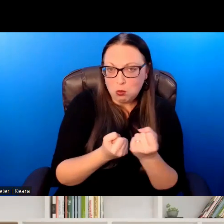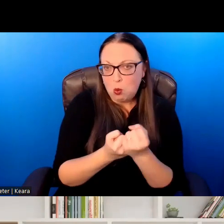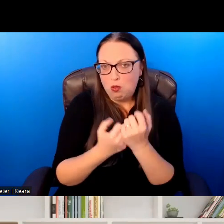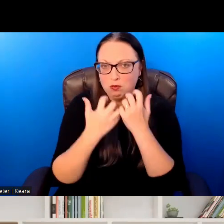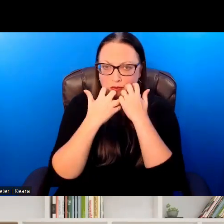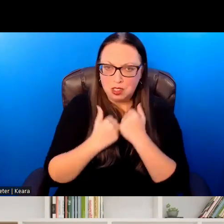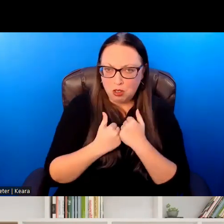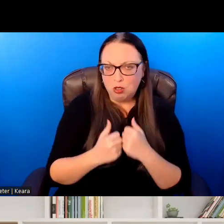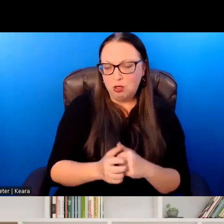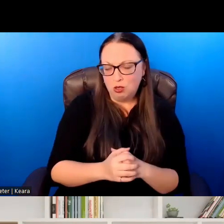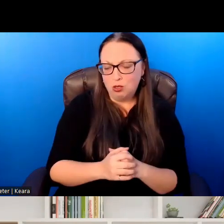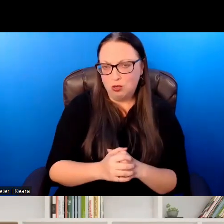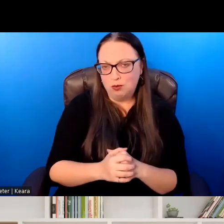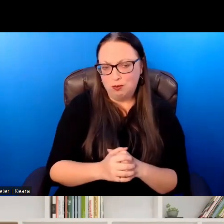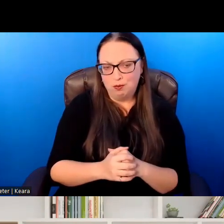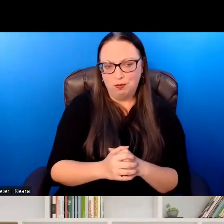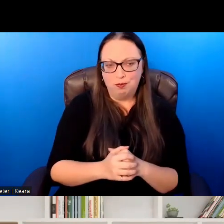cares.